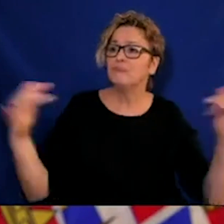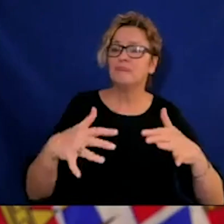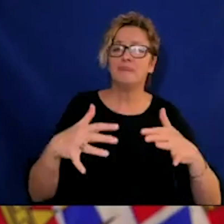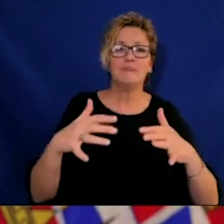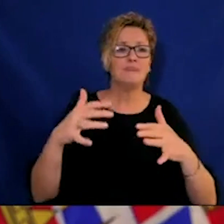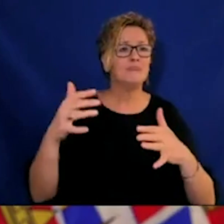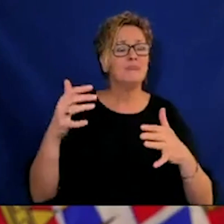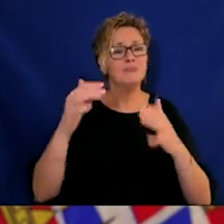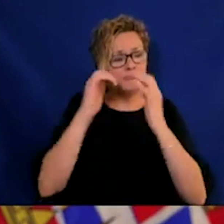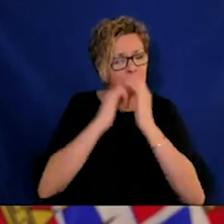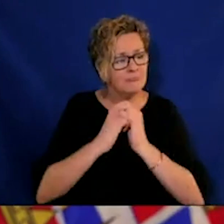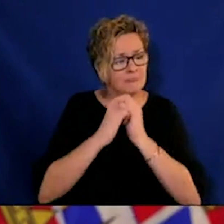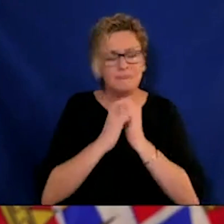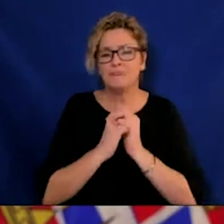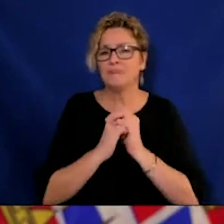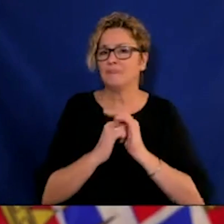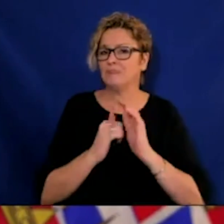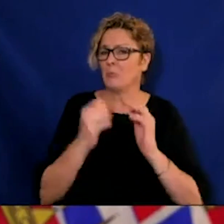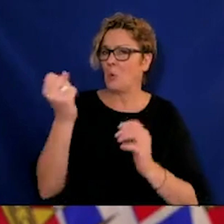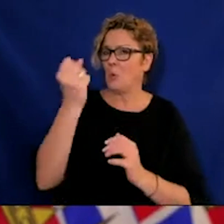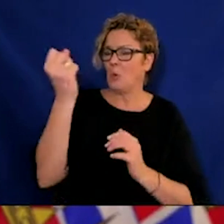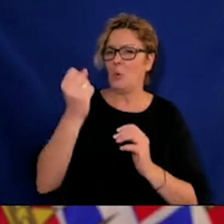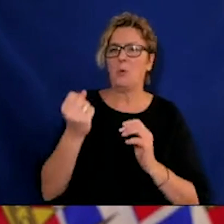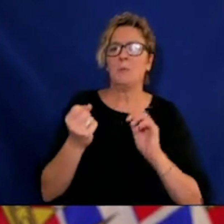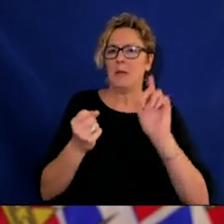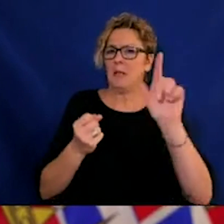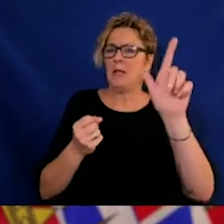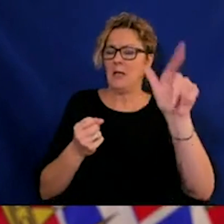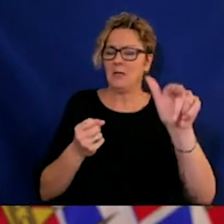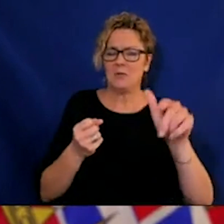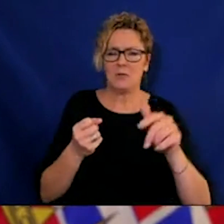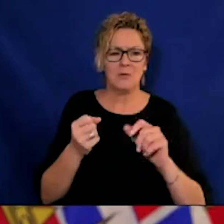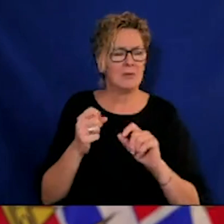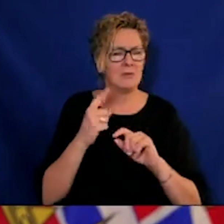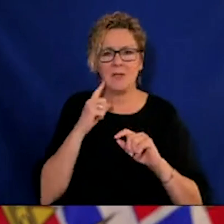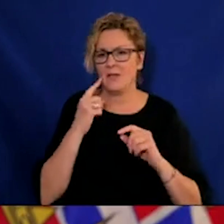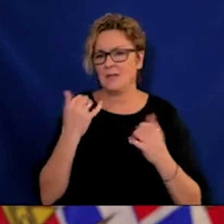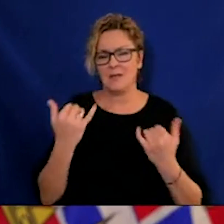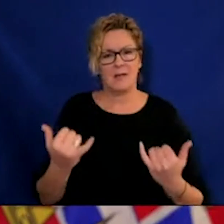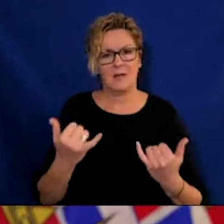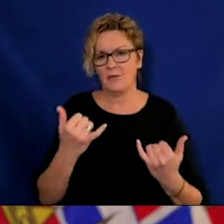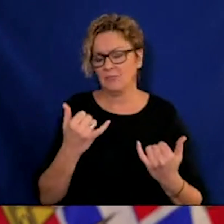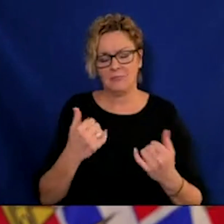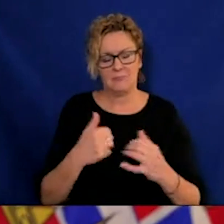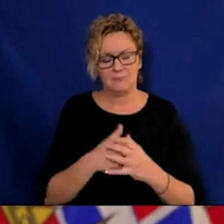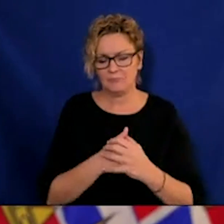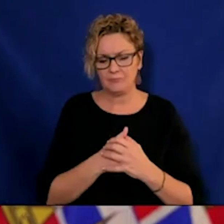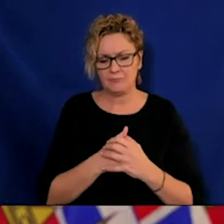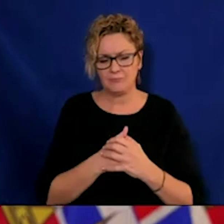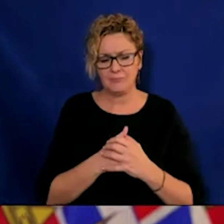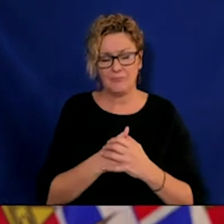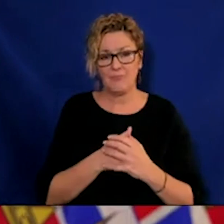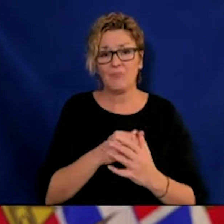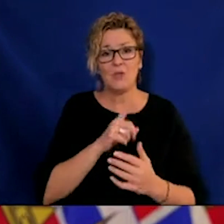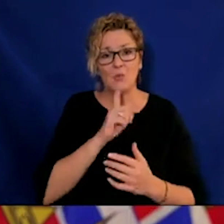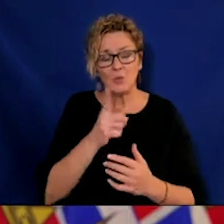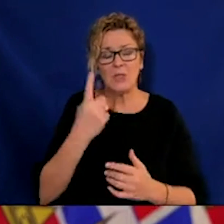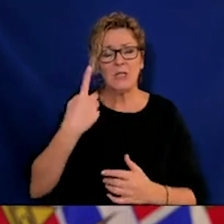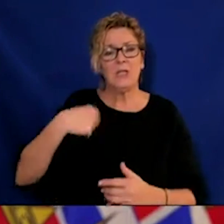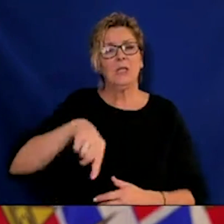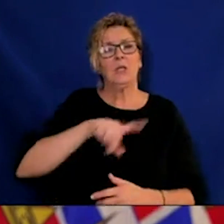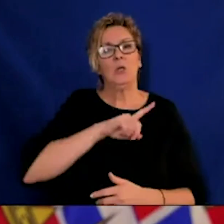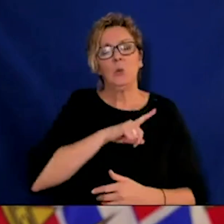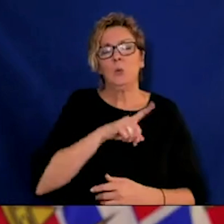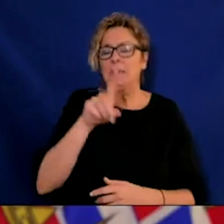We are facing a significant storm surge, and this is why right now we